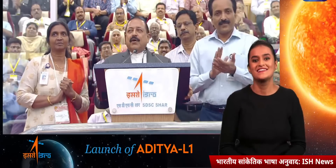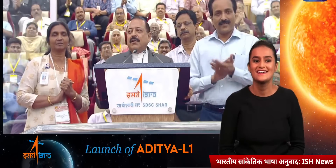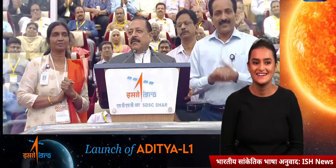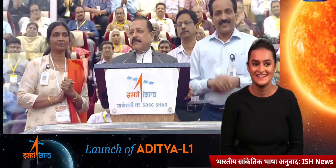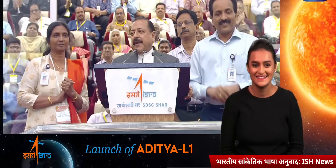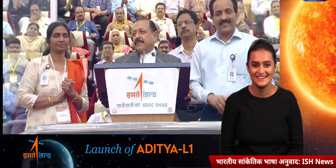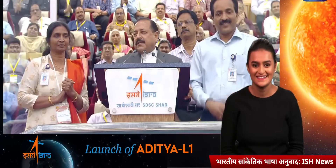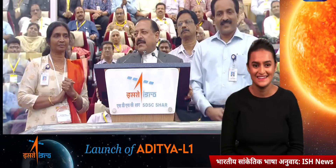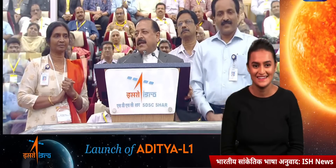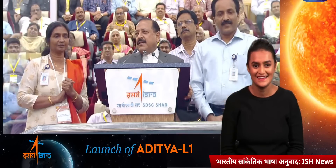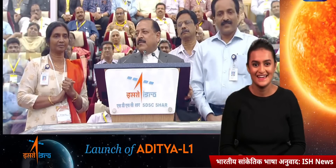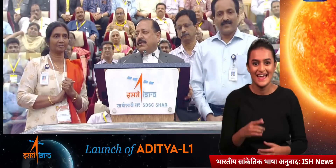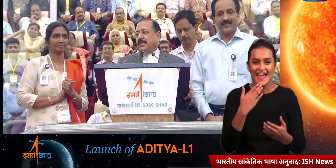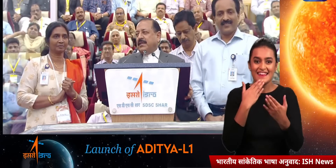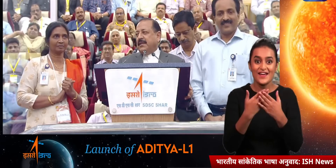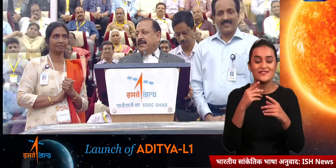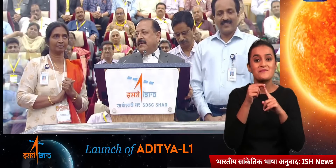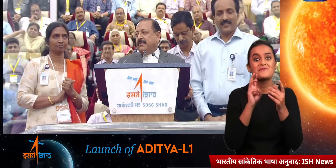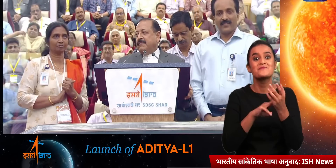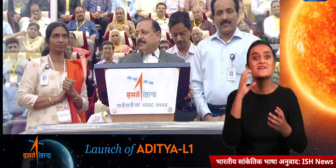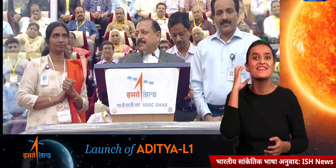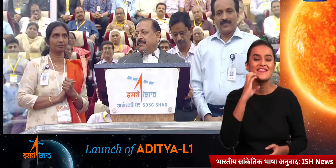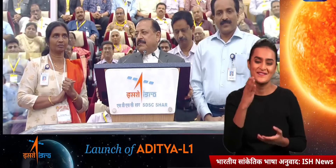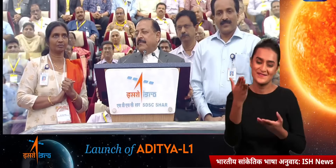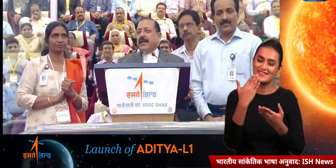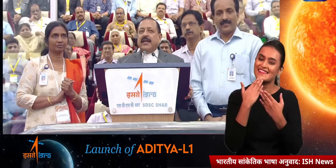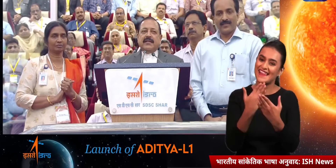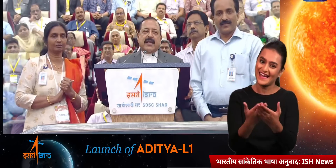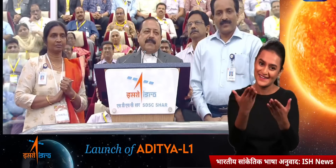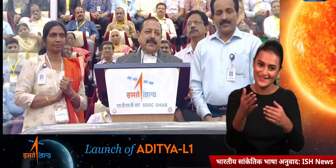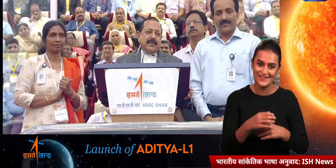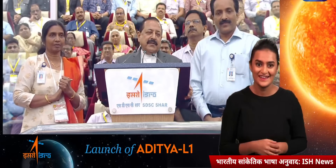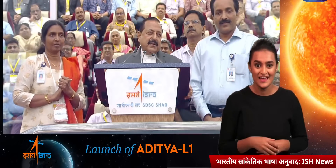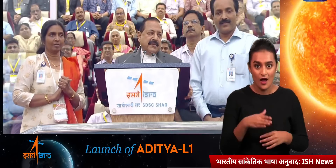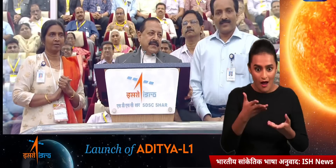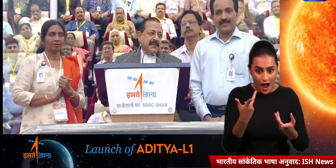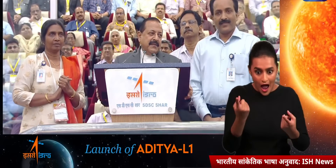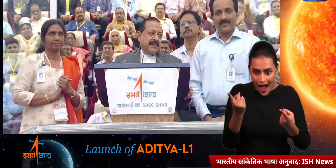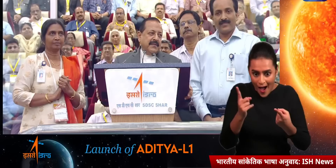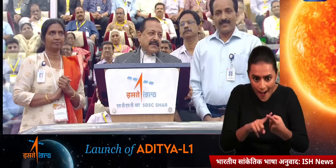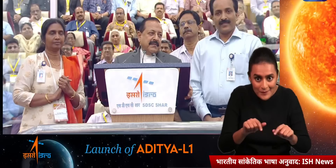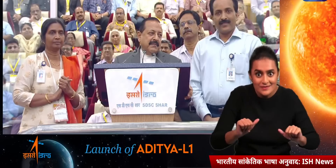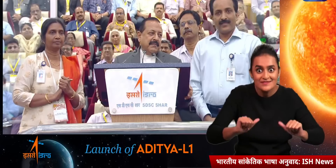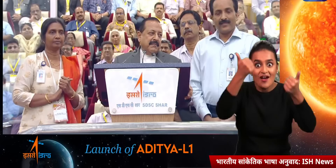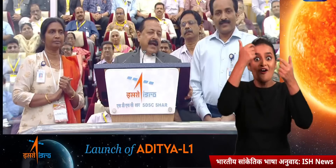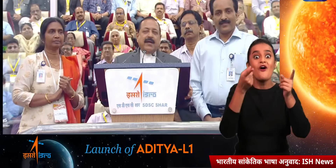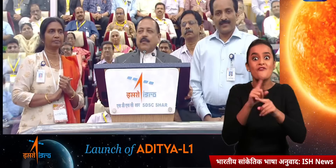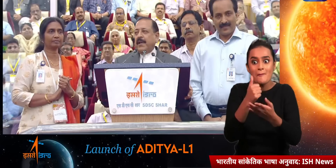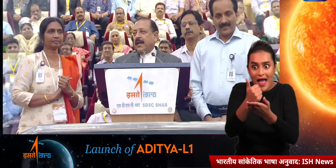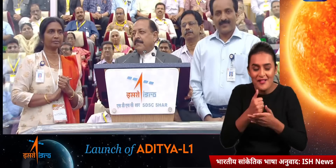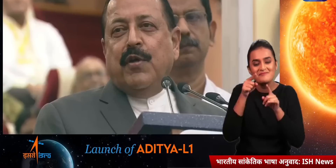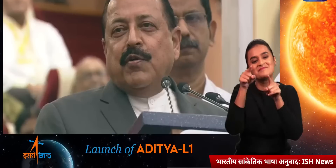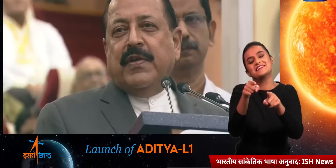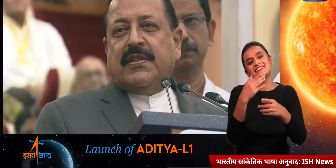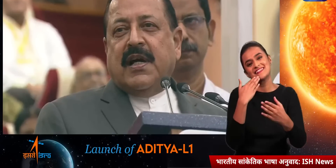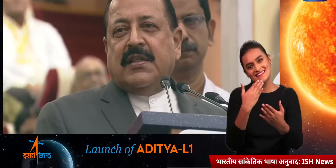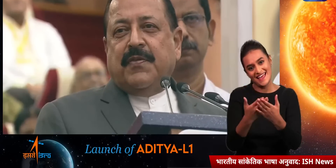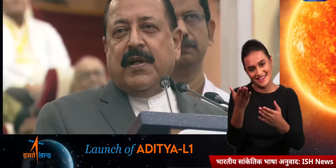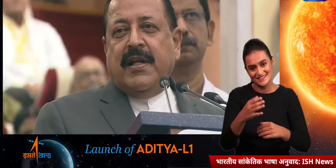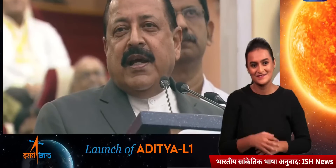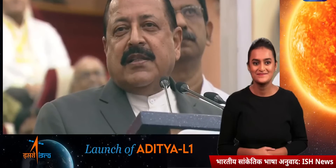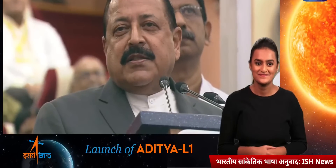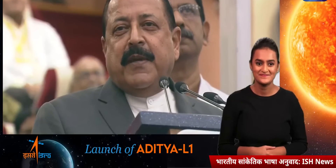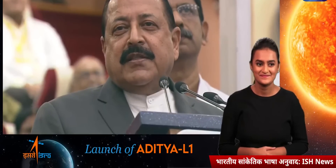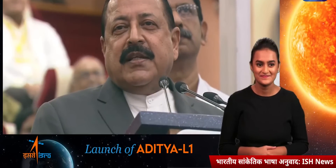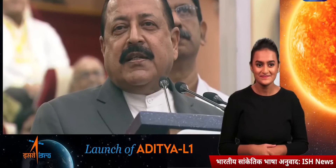Thank you, Honorable Prime Minister Narendra Modi ji, for making this happen by opening up new vistas